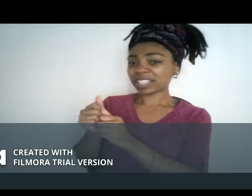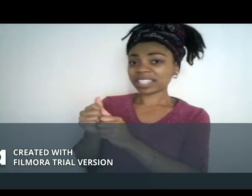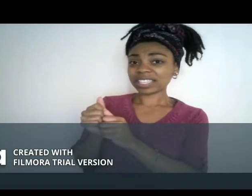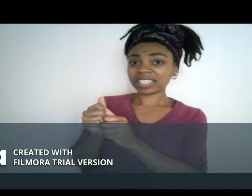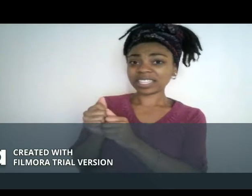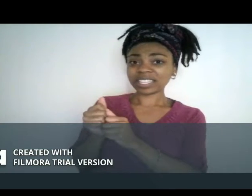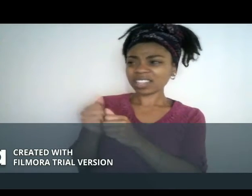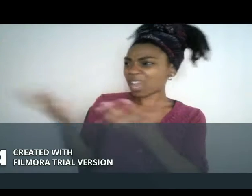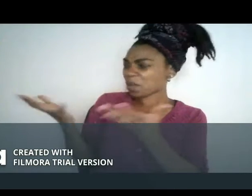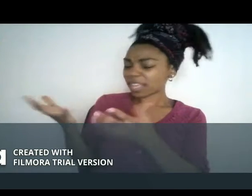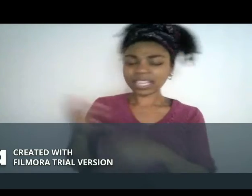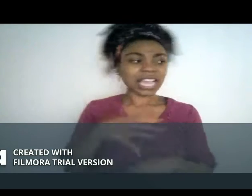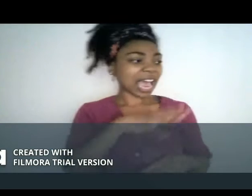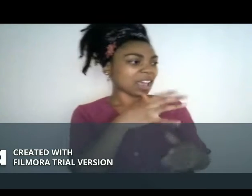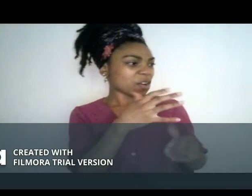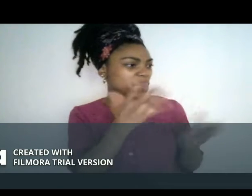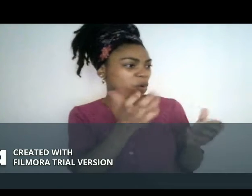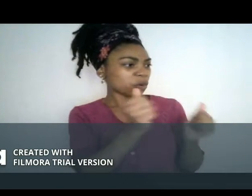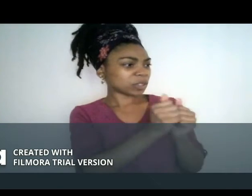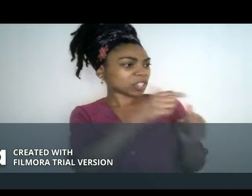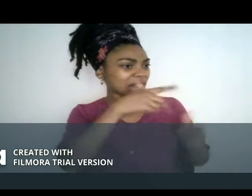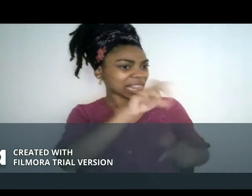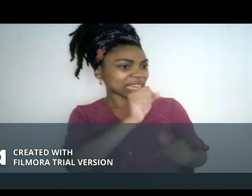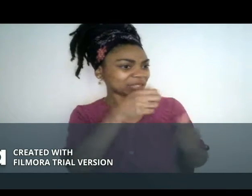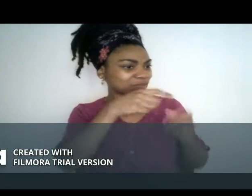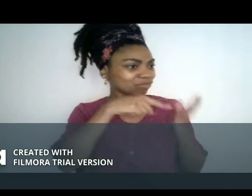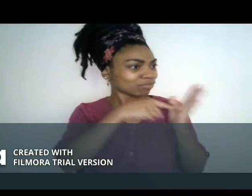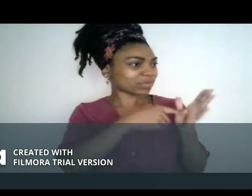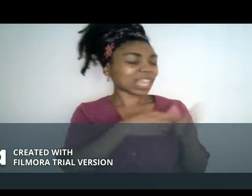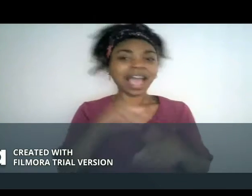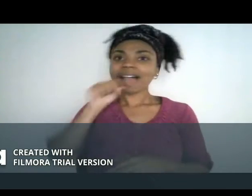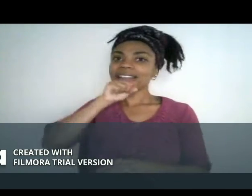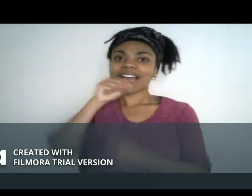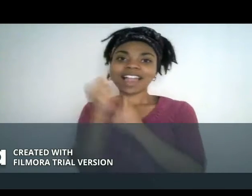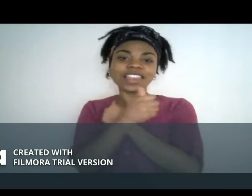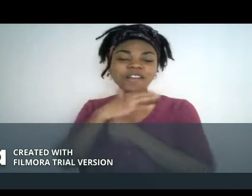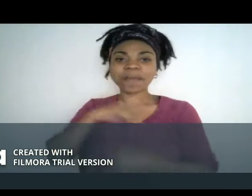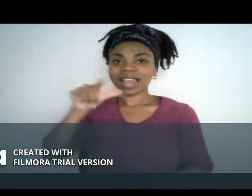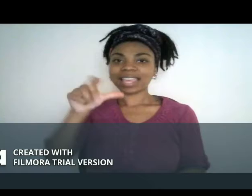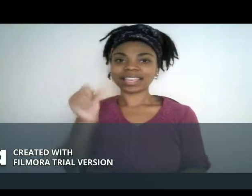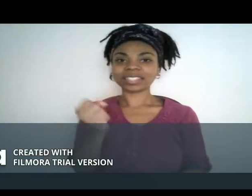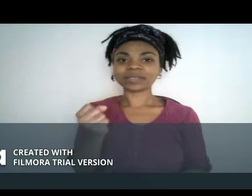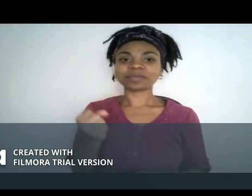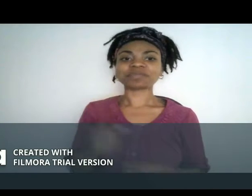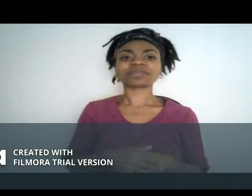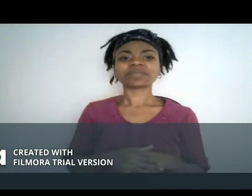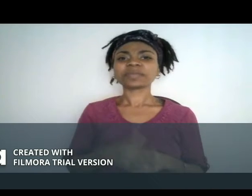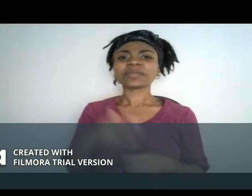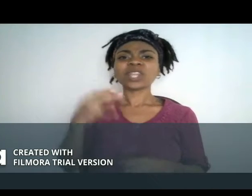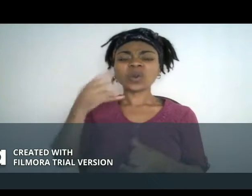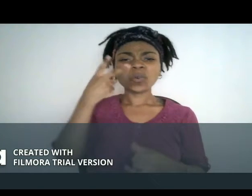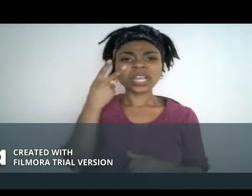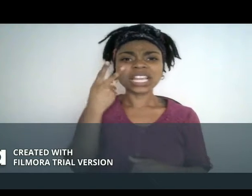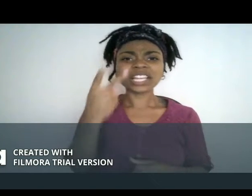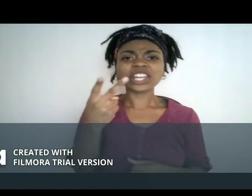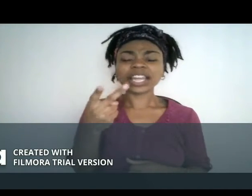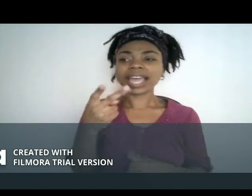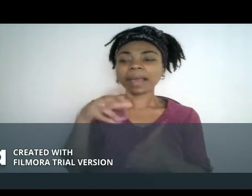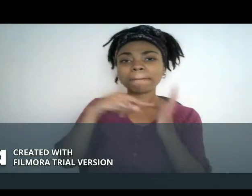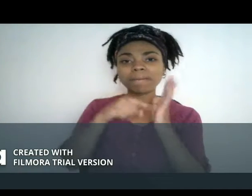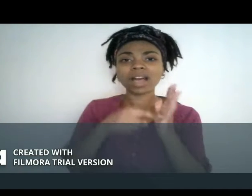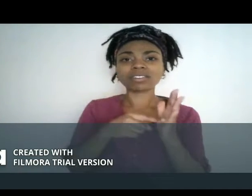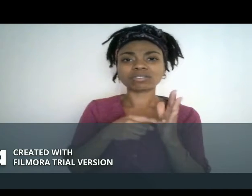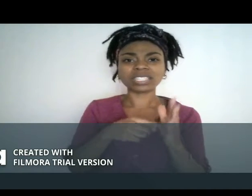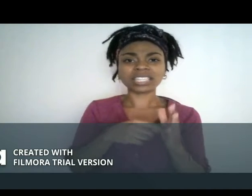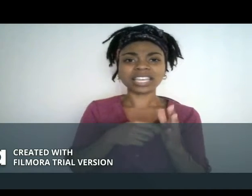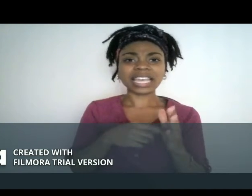looking at, you know, it's interesting though, we look at models though, and they got skinny legs, but we just think that is so beautiful. Why can't we look